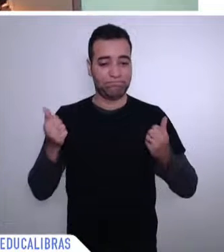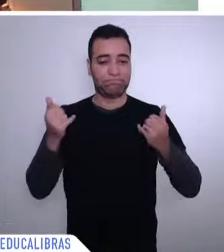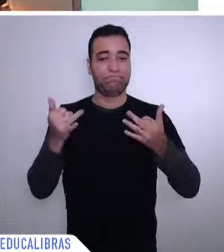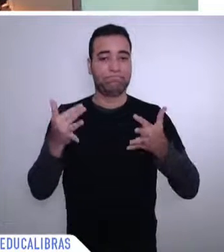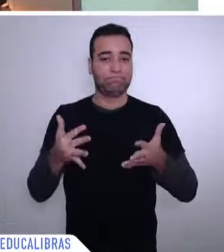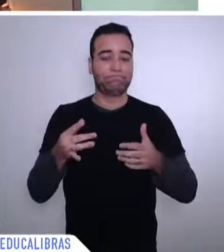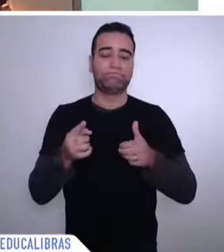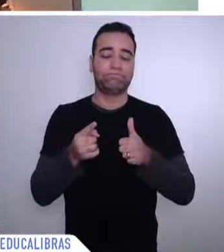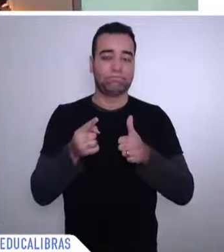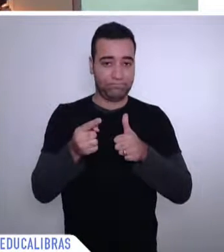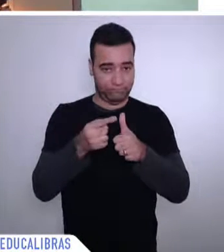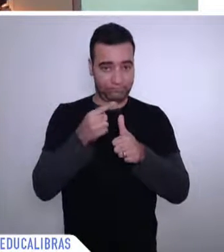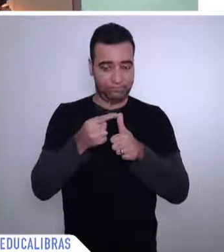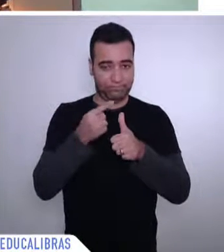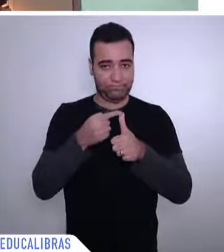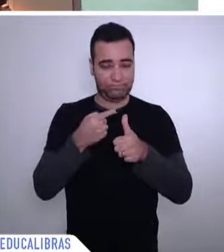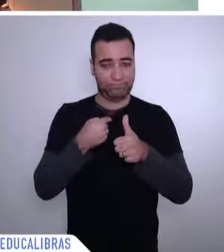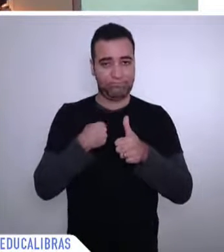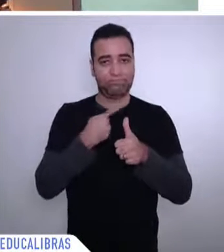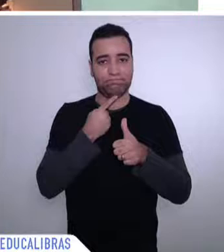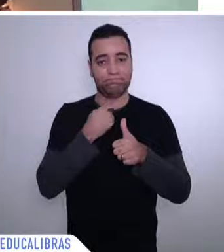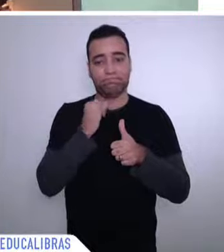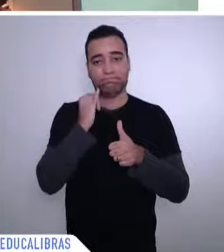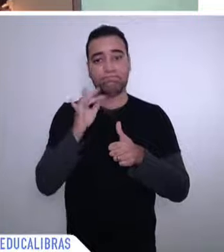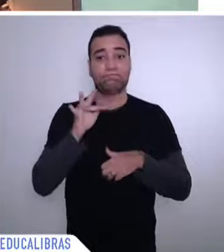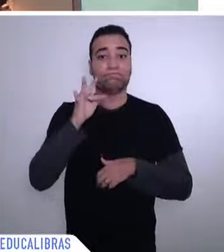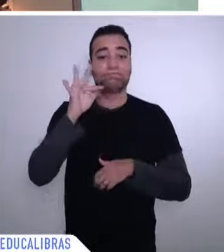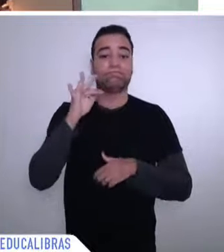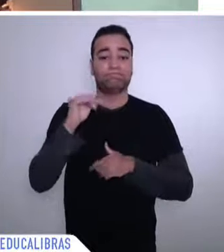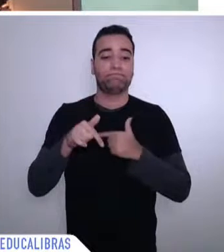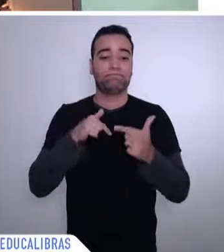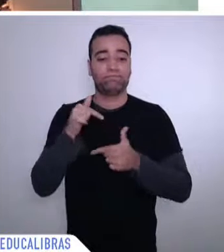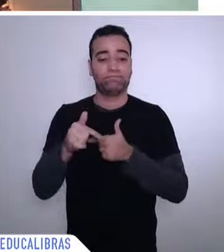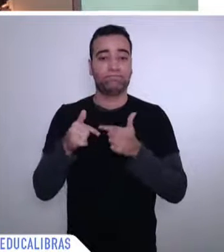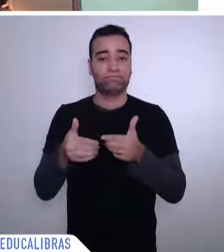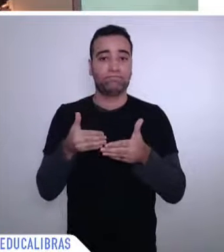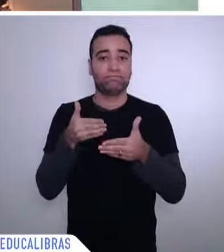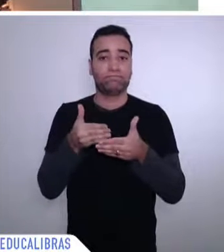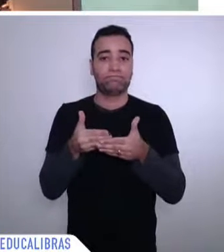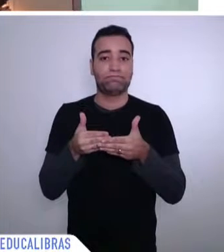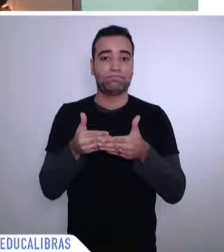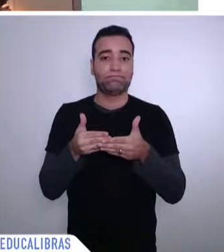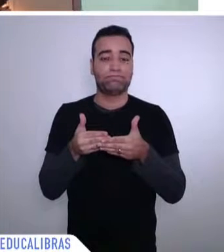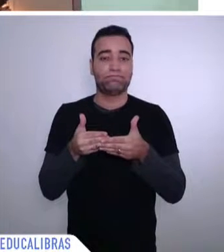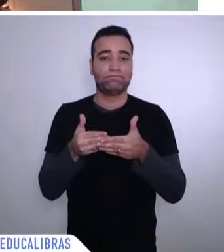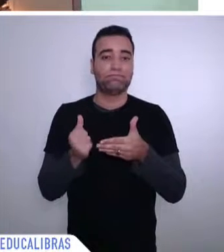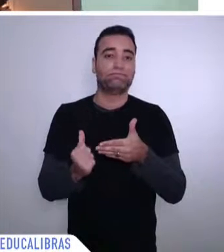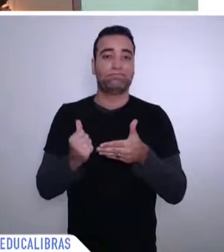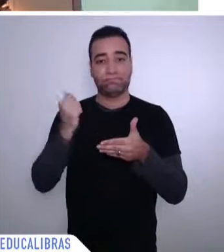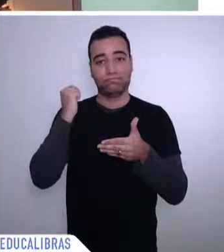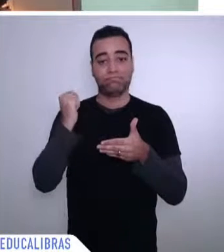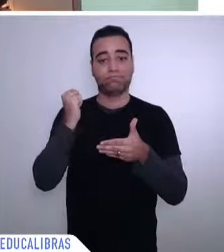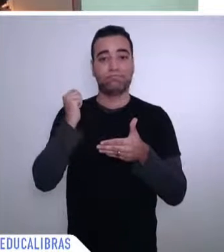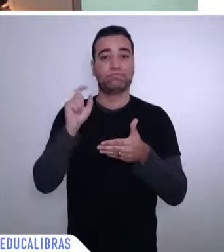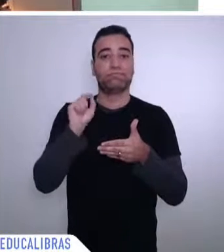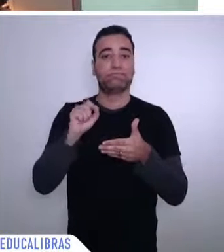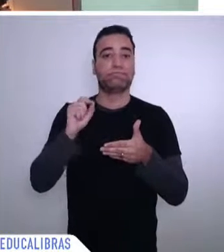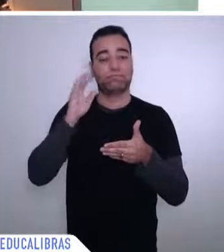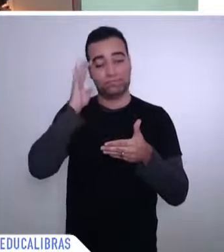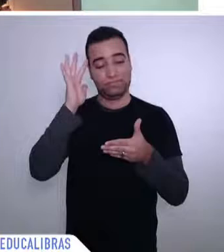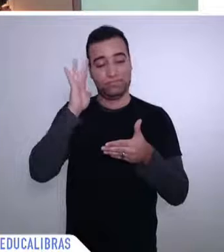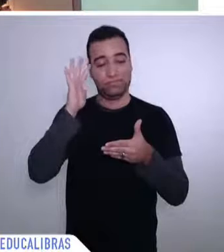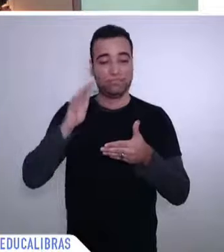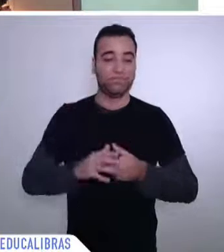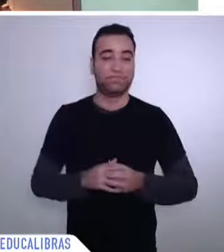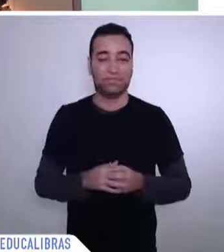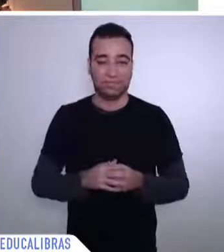gender? First of all, I would like to say that the future of work is much closer to the past than